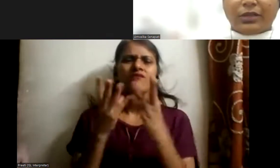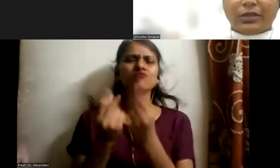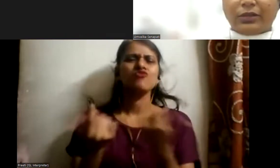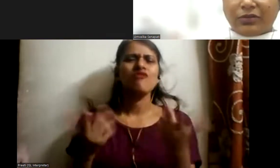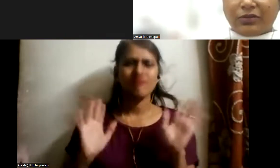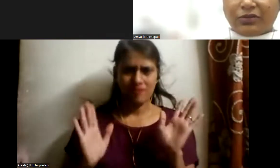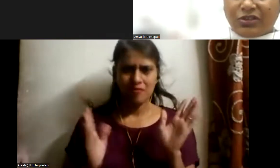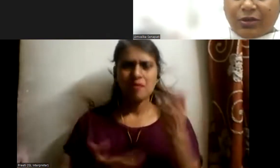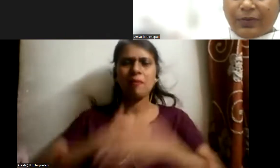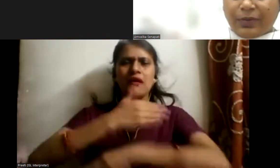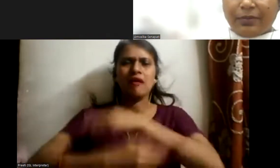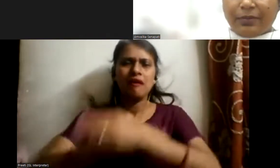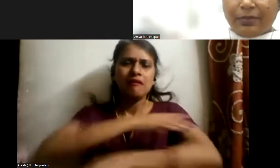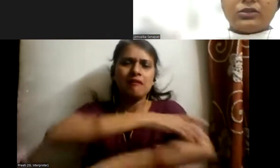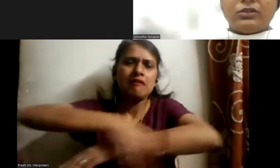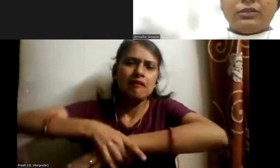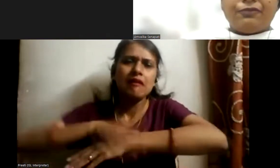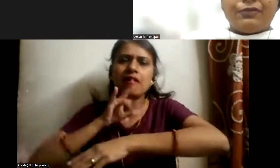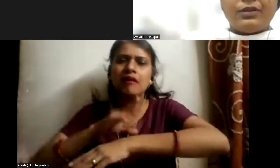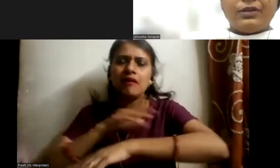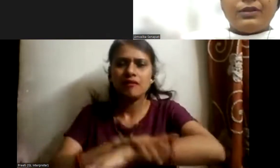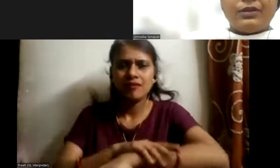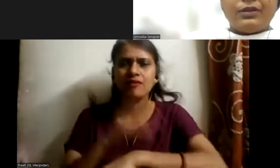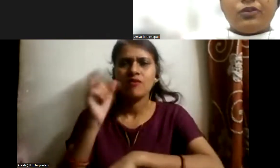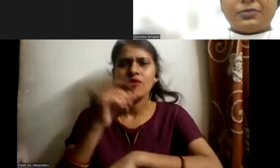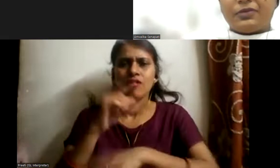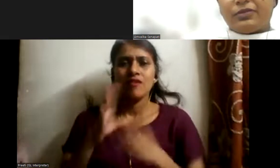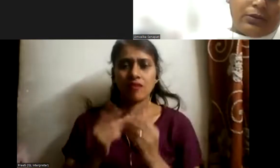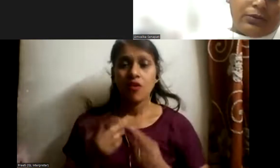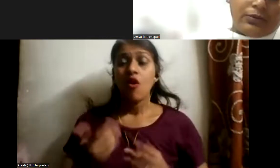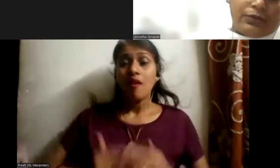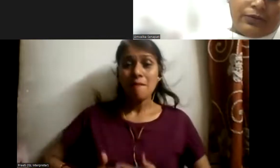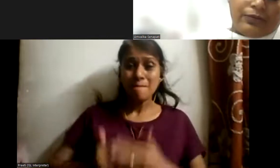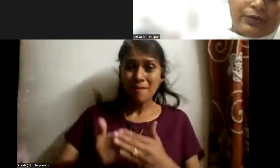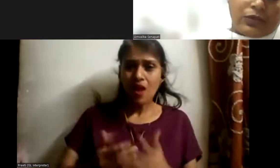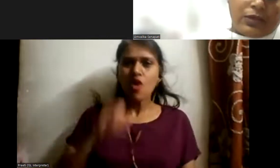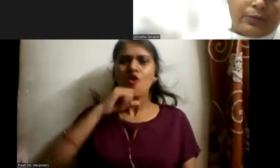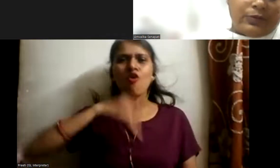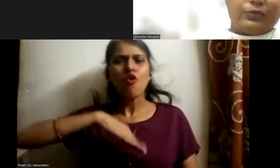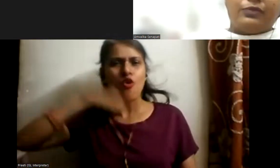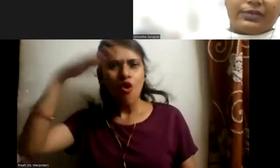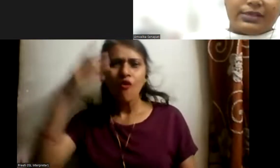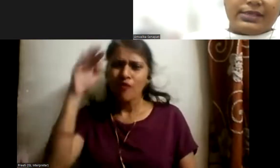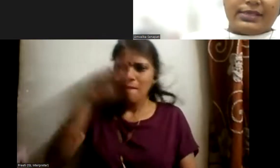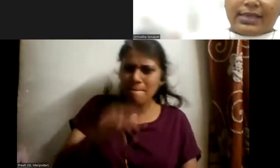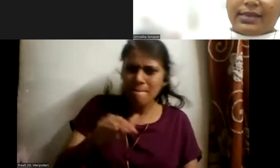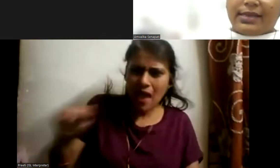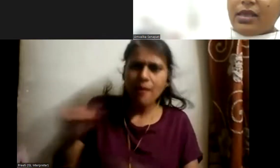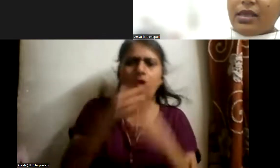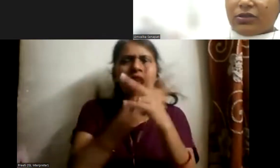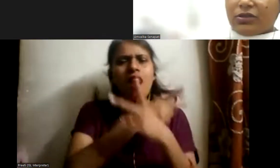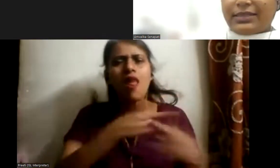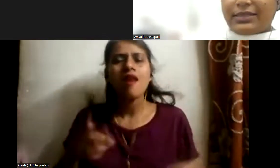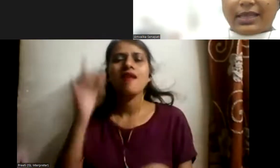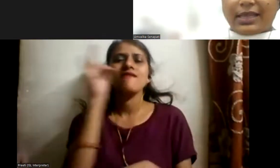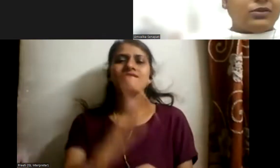or something like that. It could include old people, it could include children, pregnant ladies. So different groups of the population would be included when we're talking